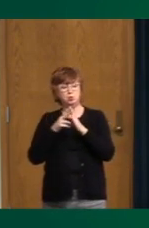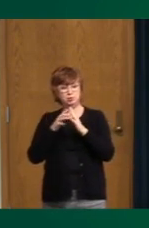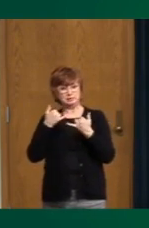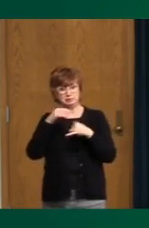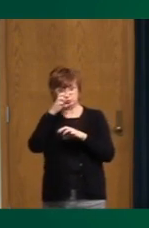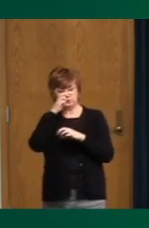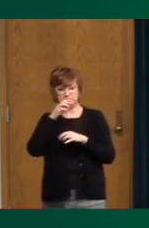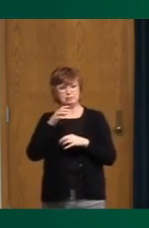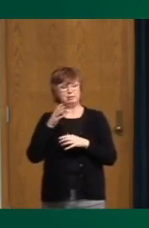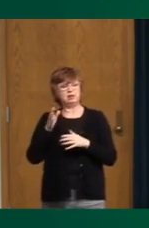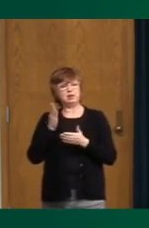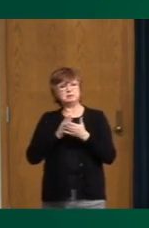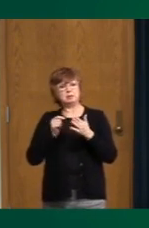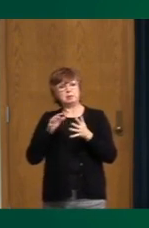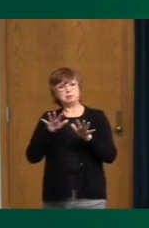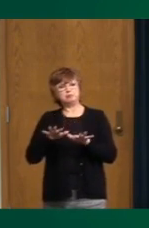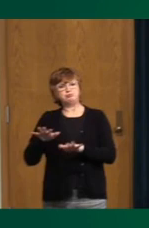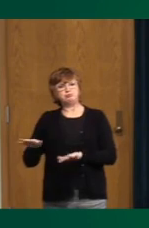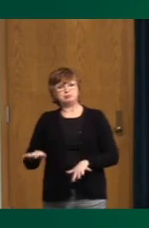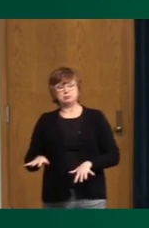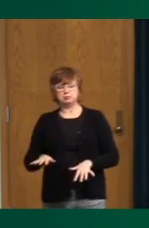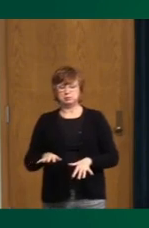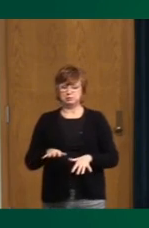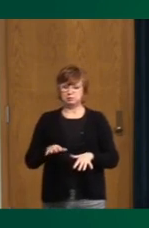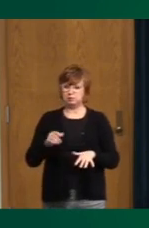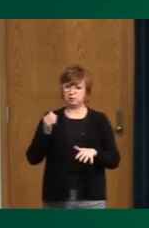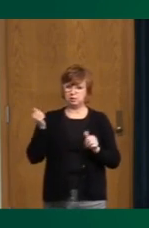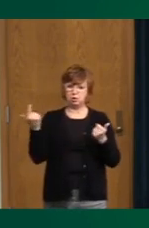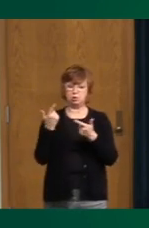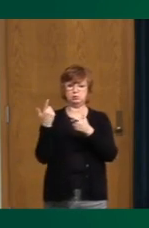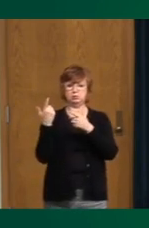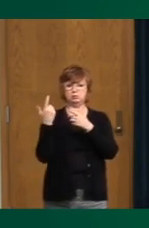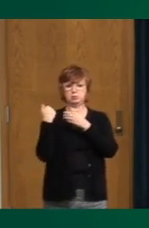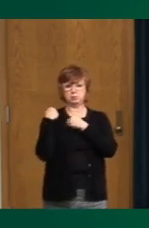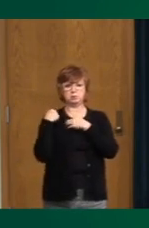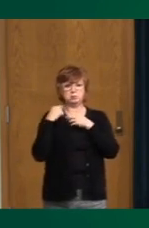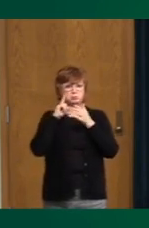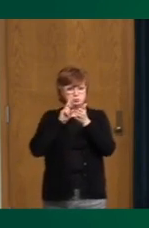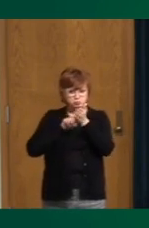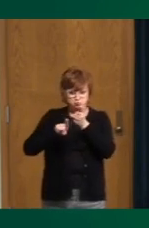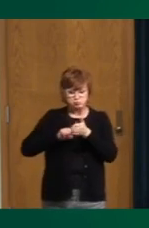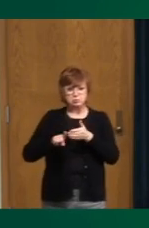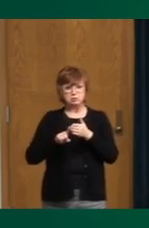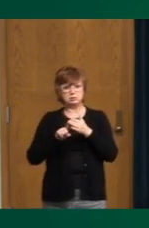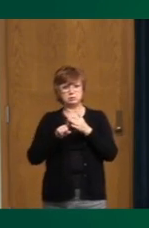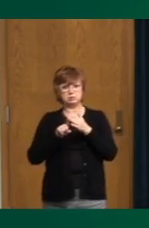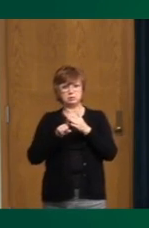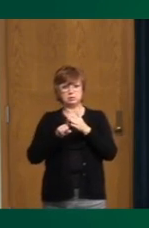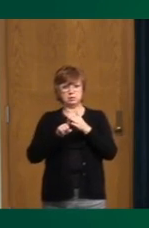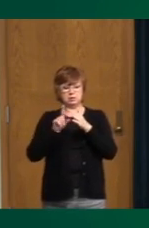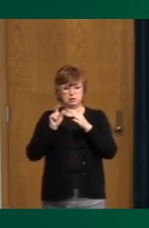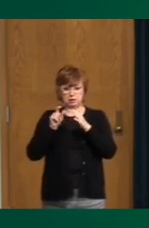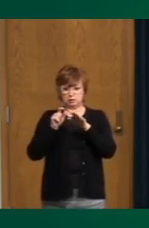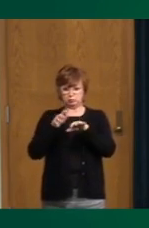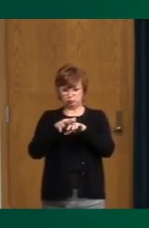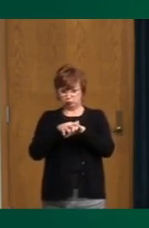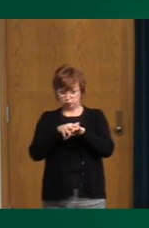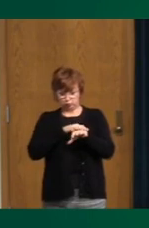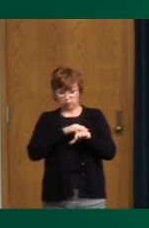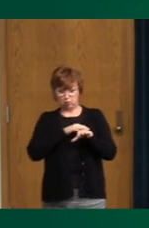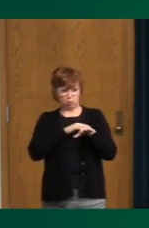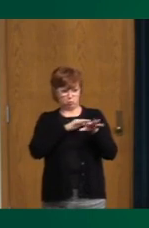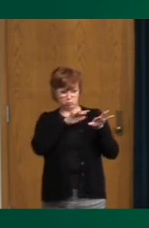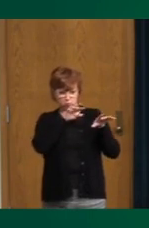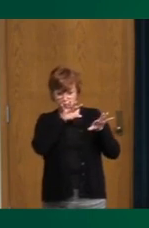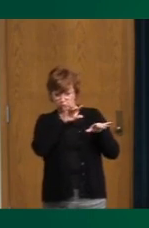need to work with our places of worship in terms of what can we then slow down, separate out, reduce those